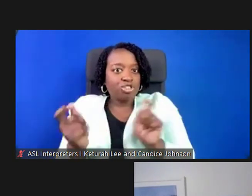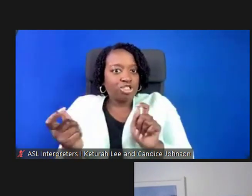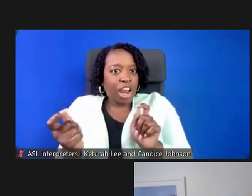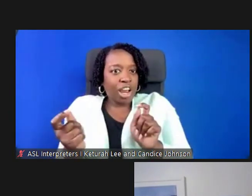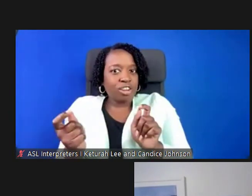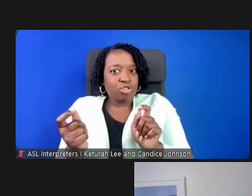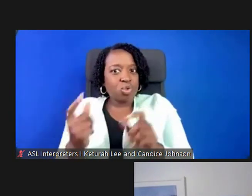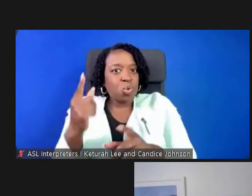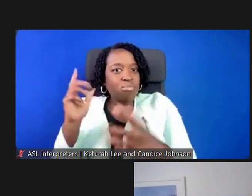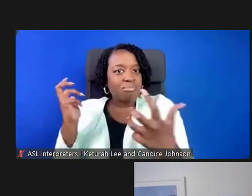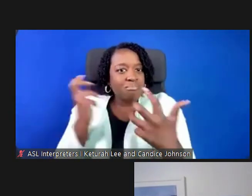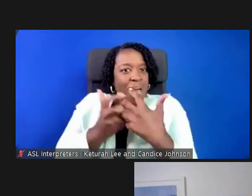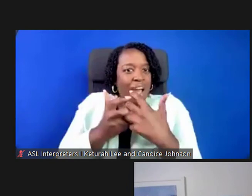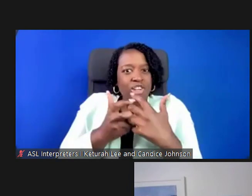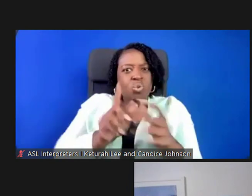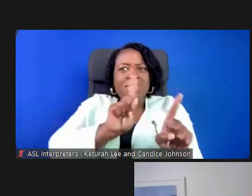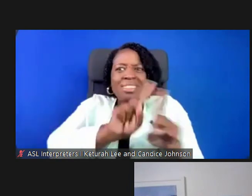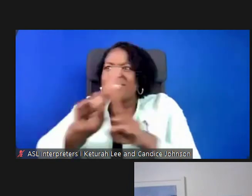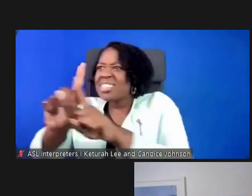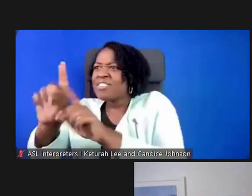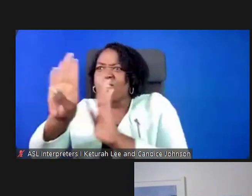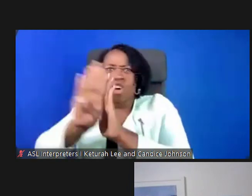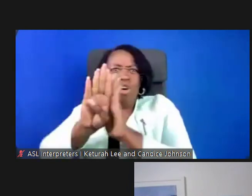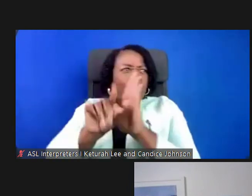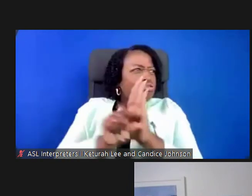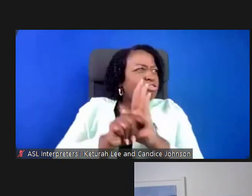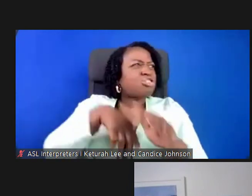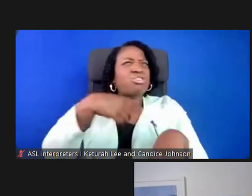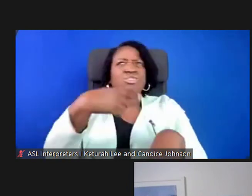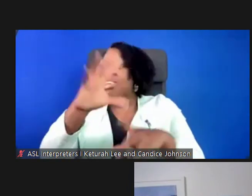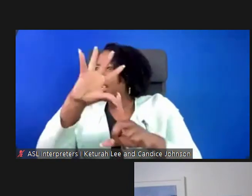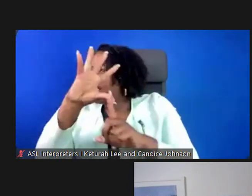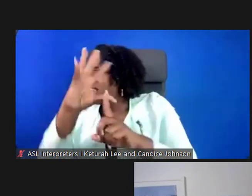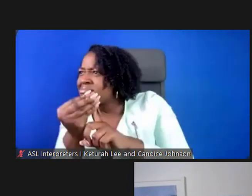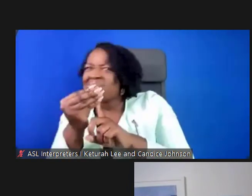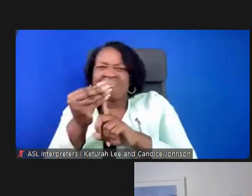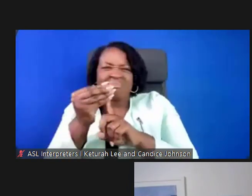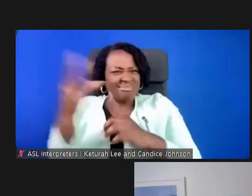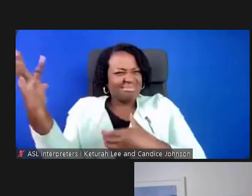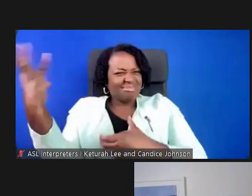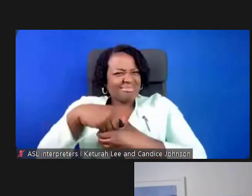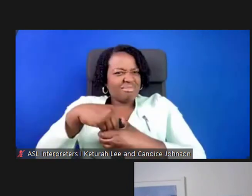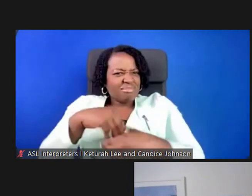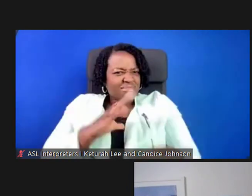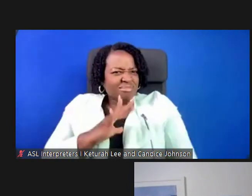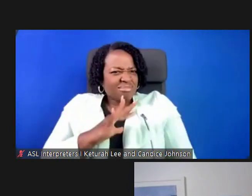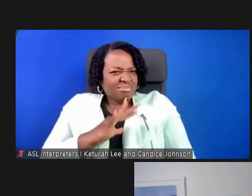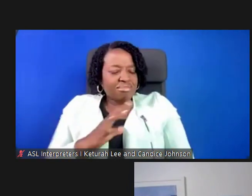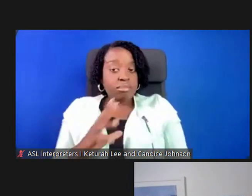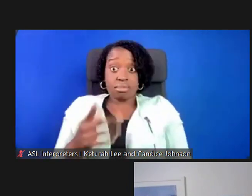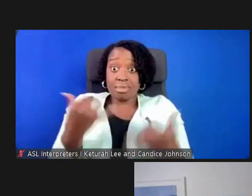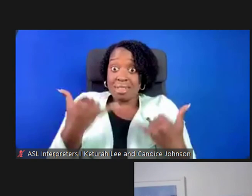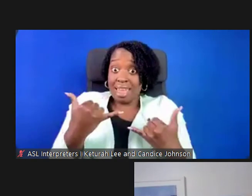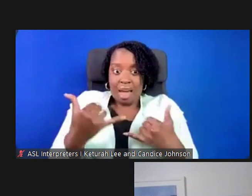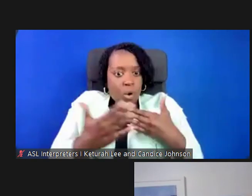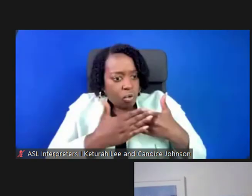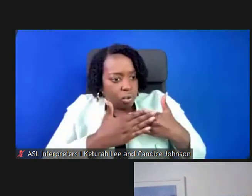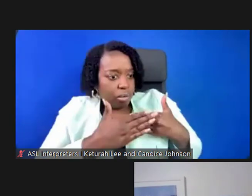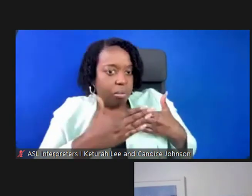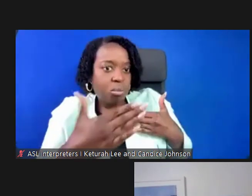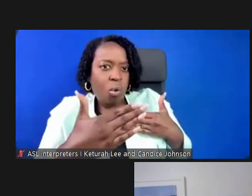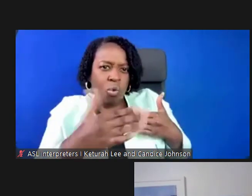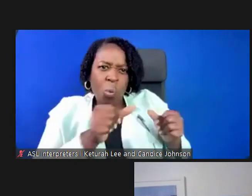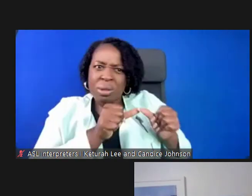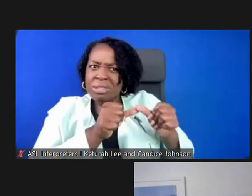across the board. And as we are generating interventions and responses, we need to, continue